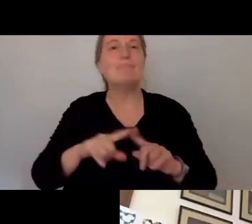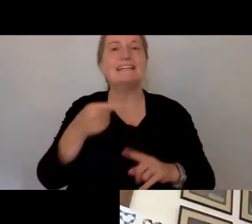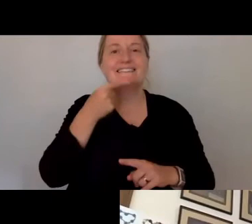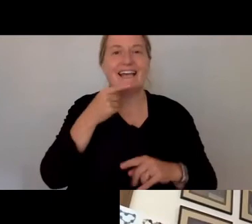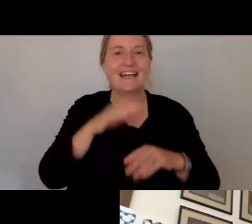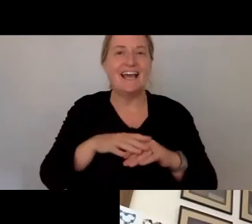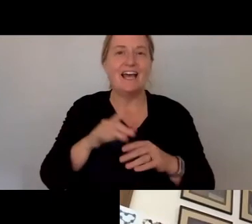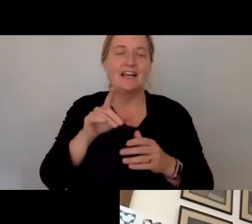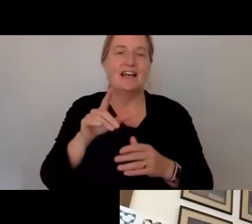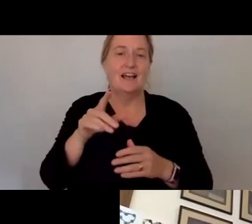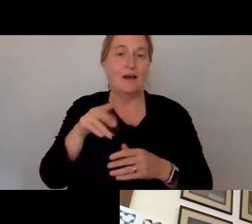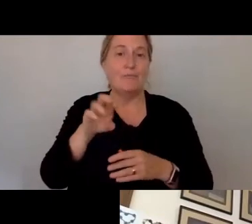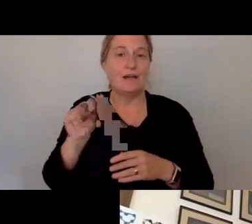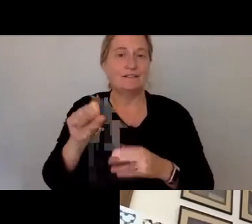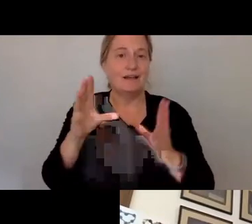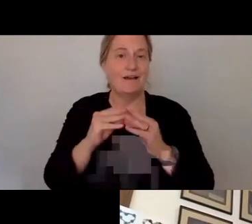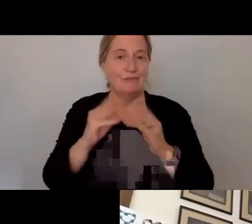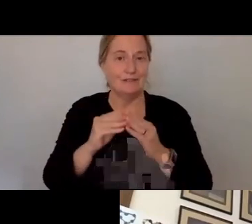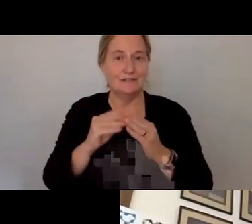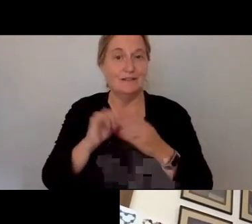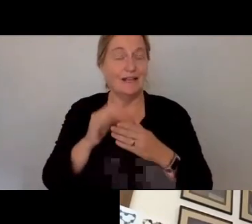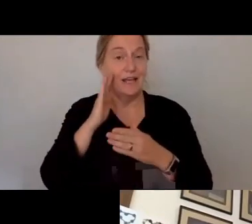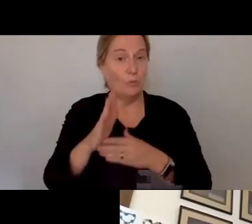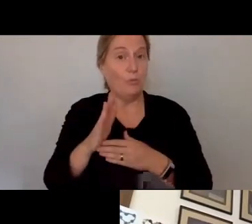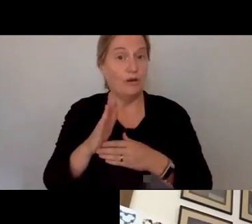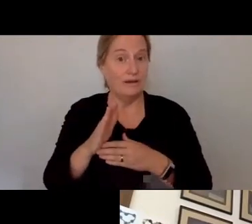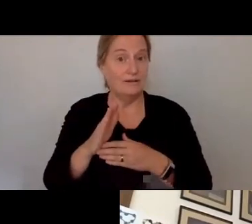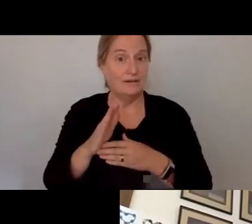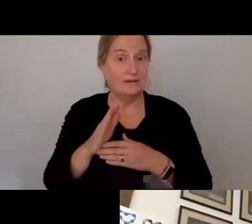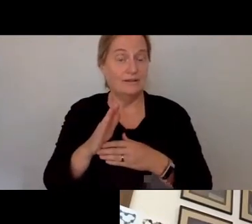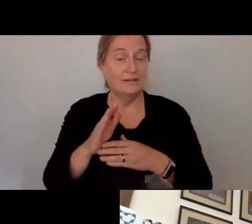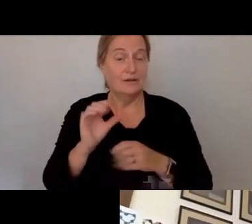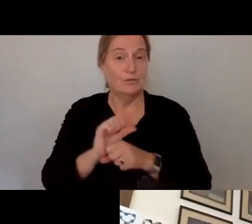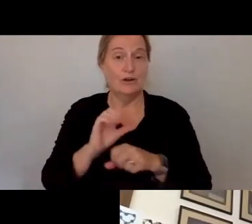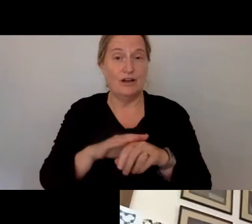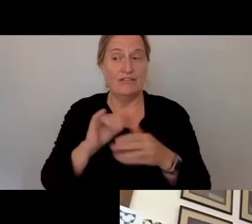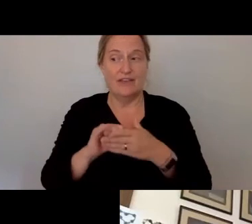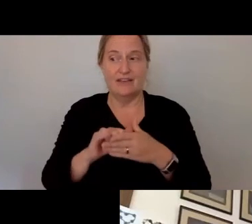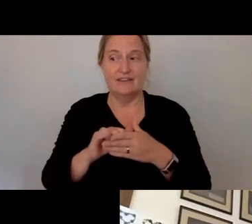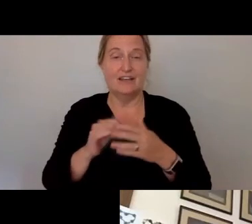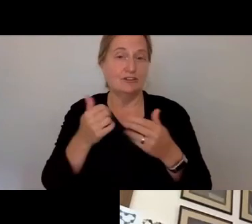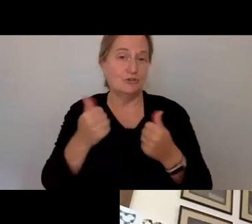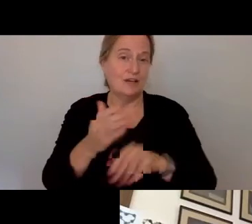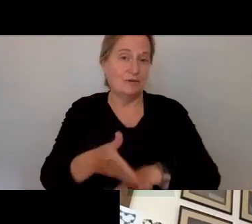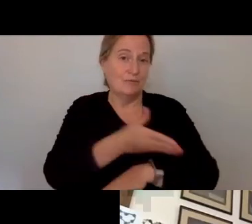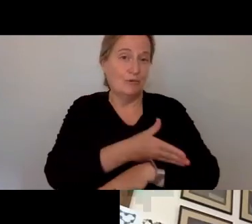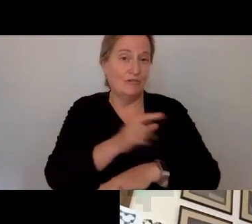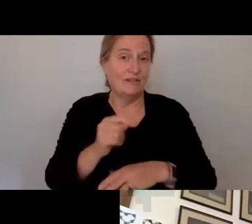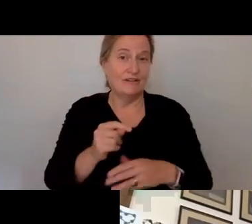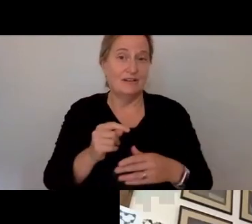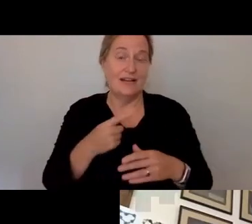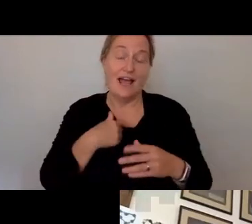better. And so I absolutely want to hold him to his word there. And because it's not a statutory program, I believe it's an executive order